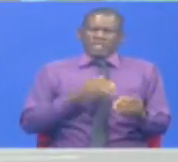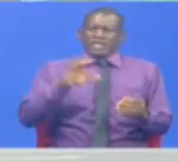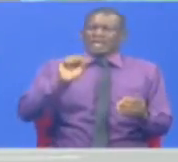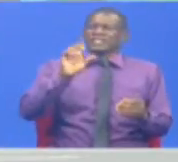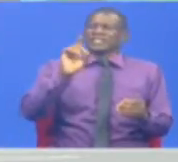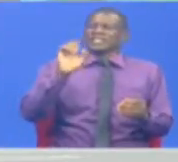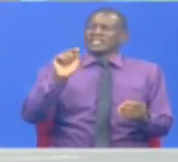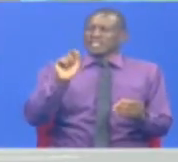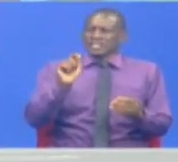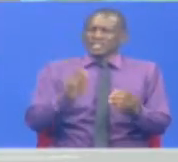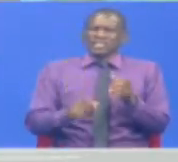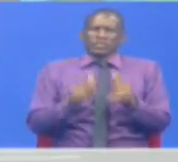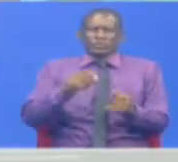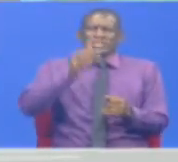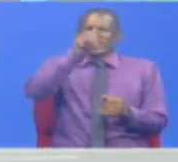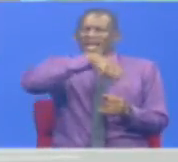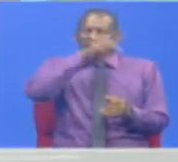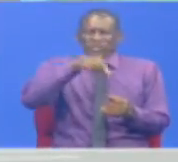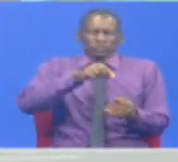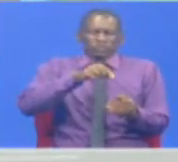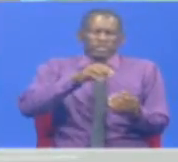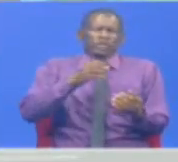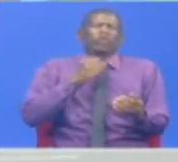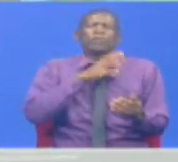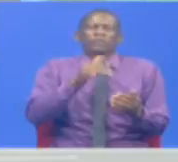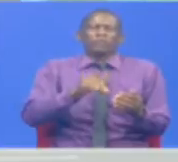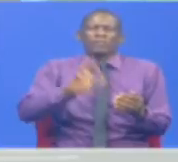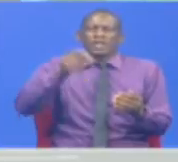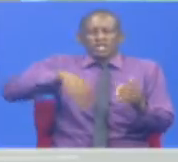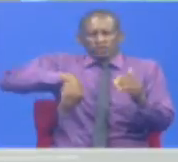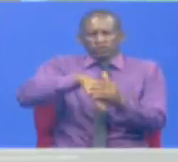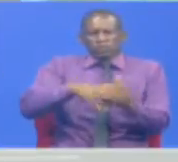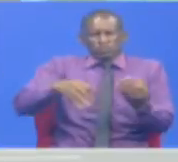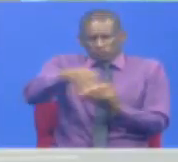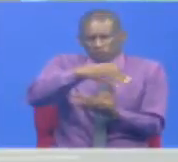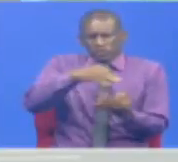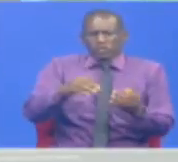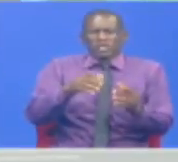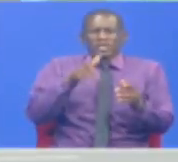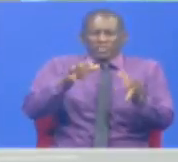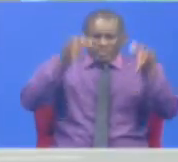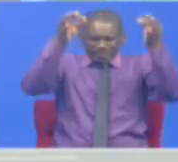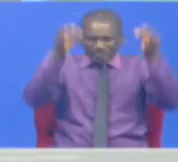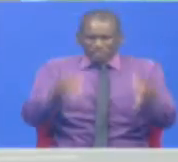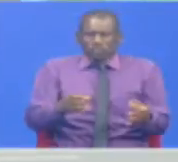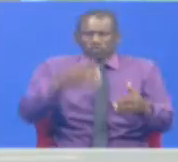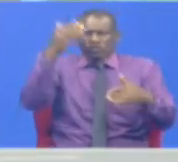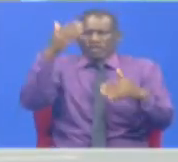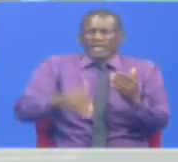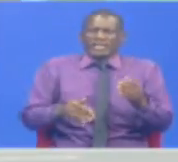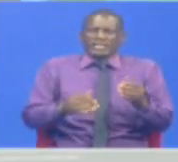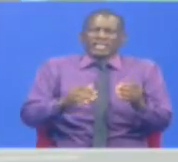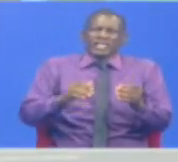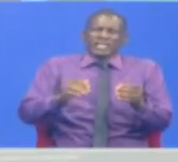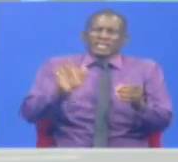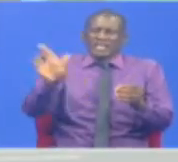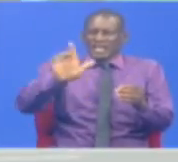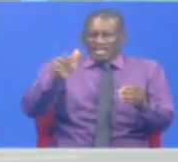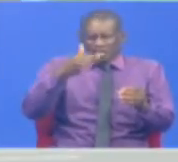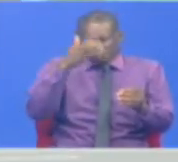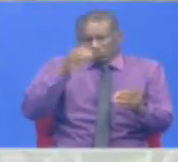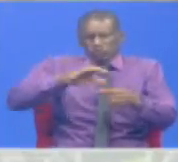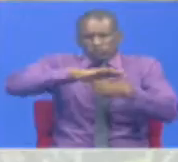appeal against the Football Kenya Federation over their decision to end the season prematurely due to the coronavirus.